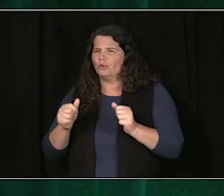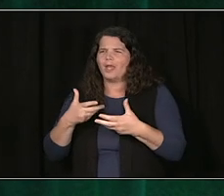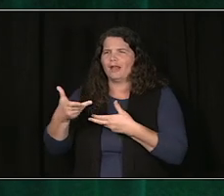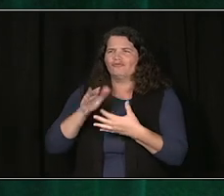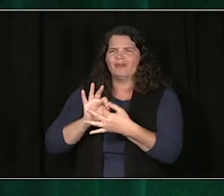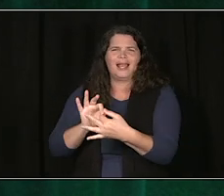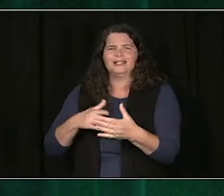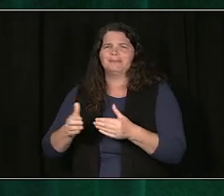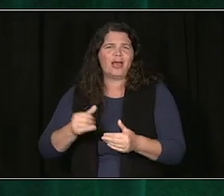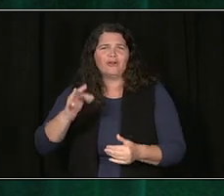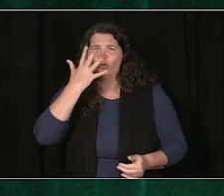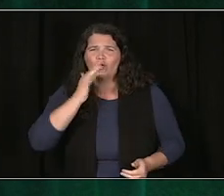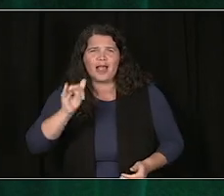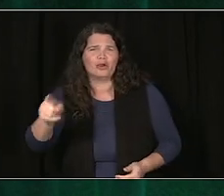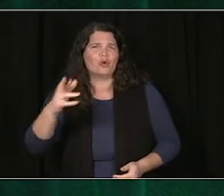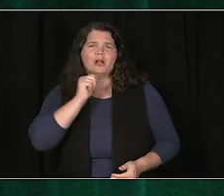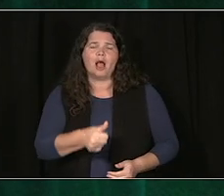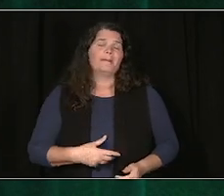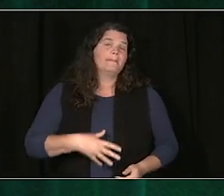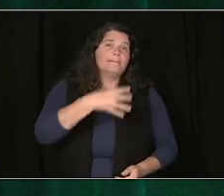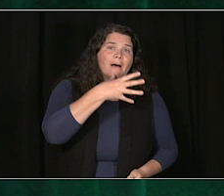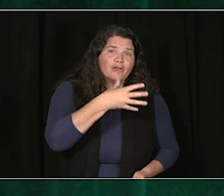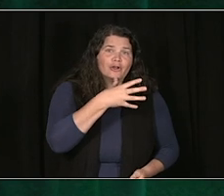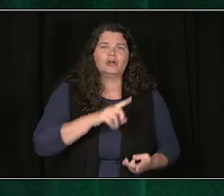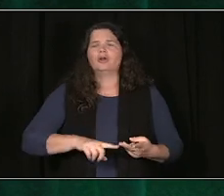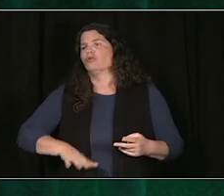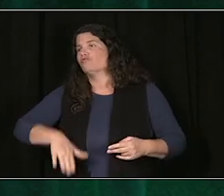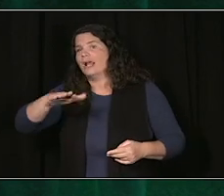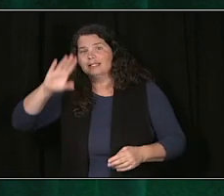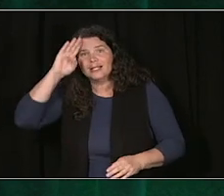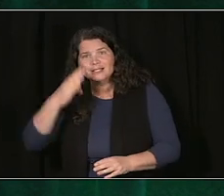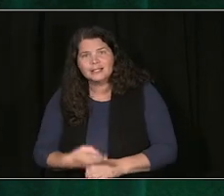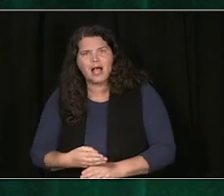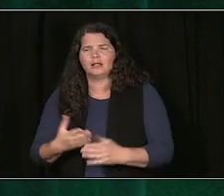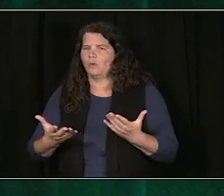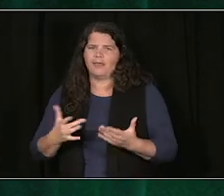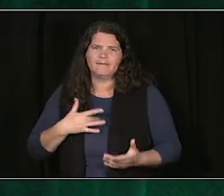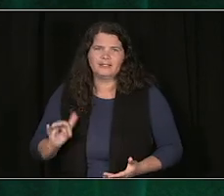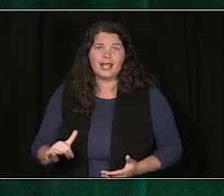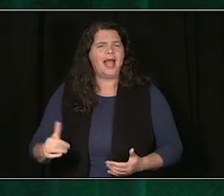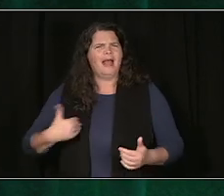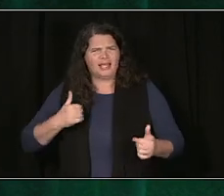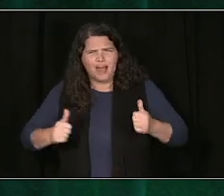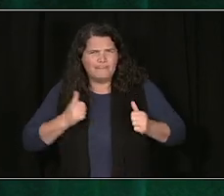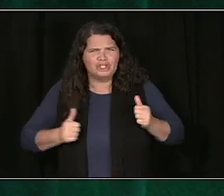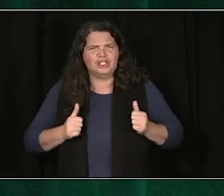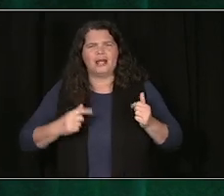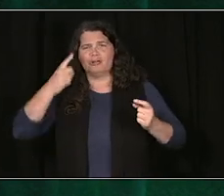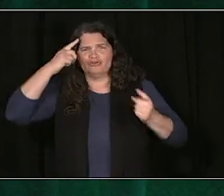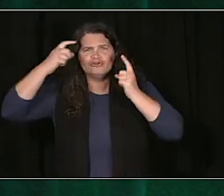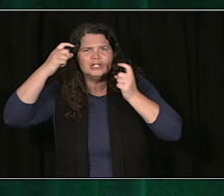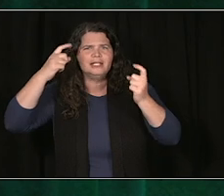you look like her or not, you know, being a mother, you know, raising a son, you know, and what that's like, being ambitious, having all of these